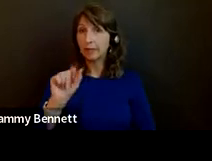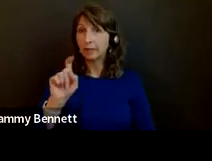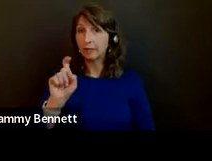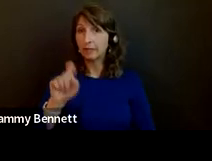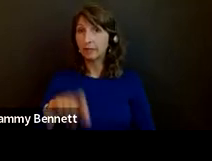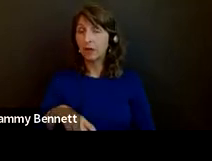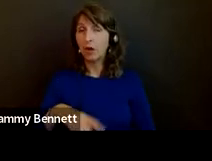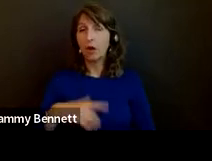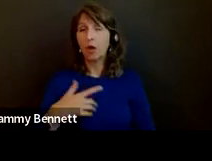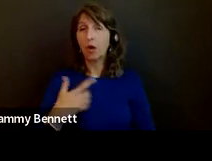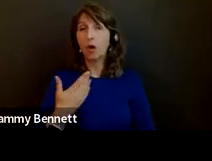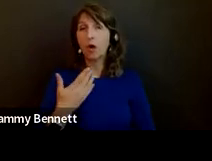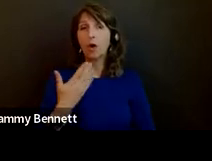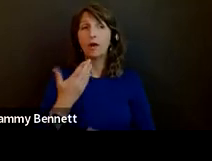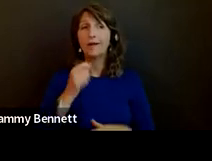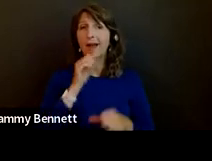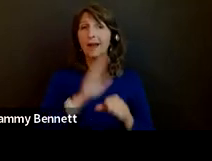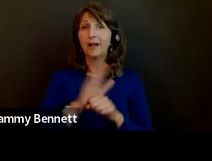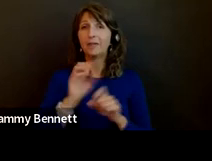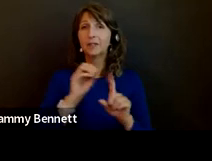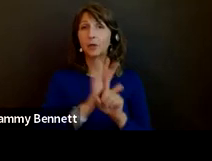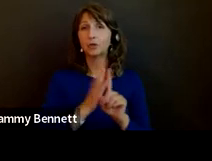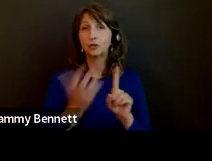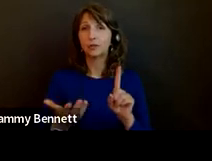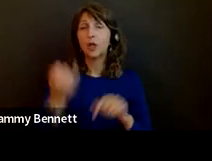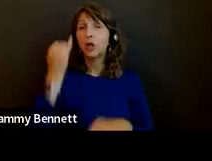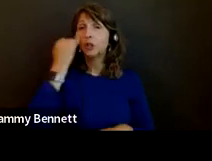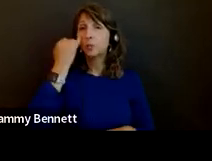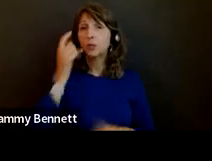if they were coming to school as they were scheduled to come Monday